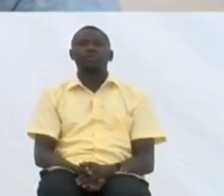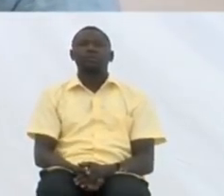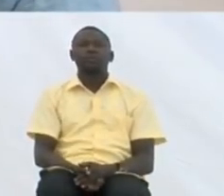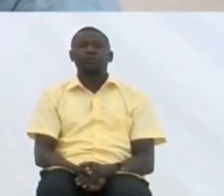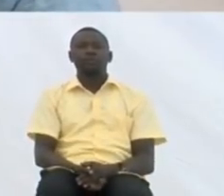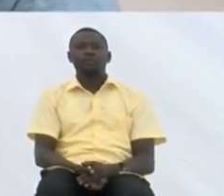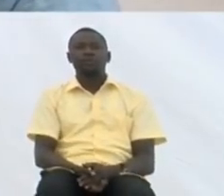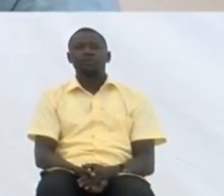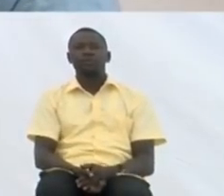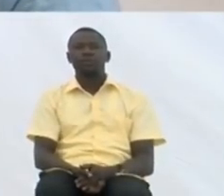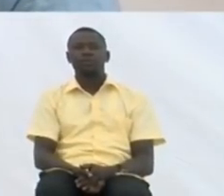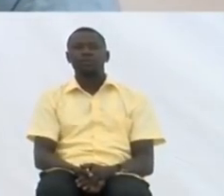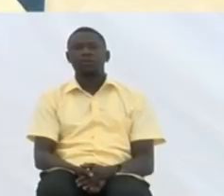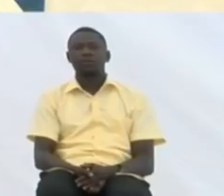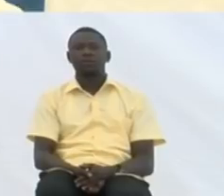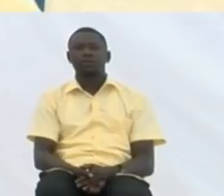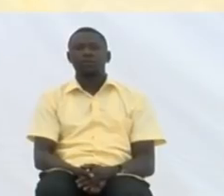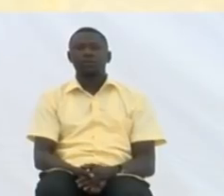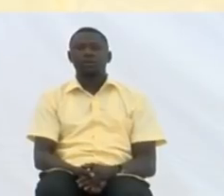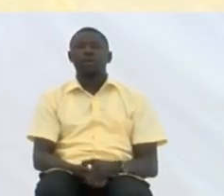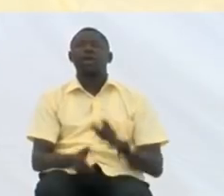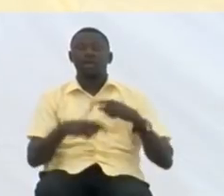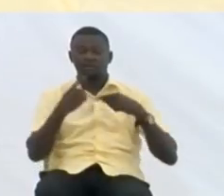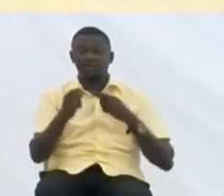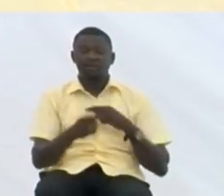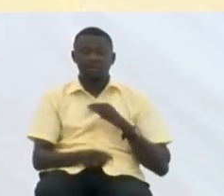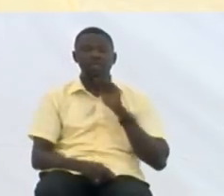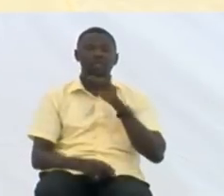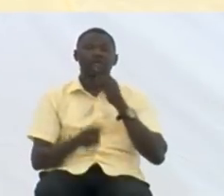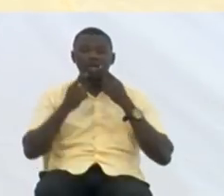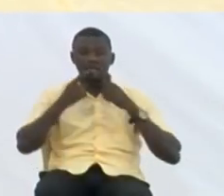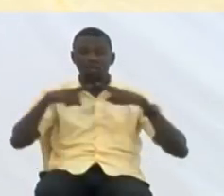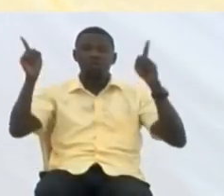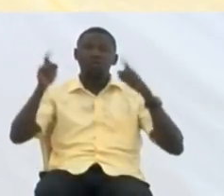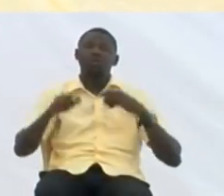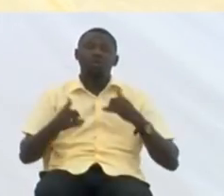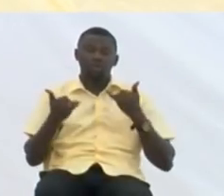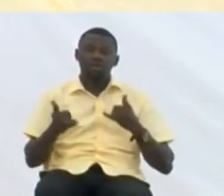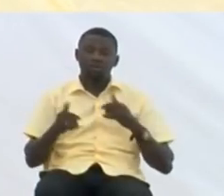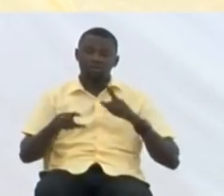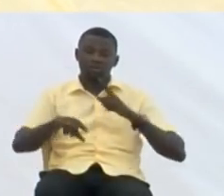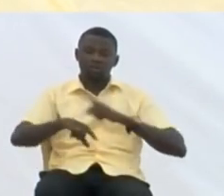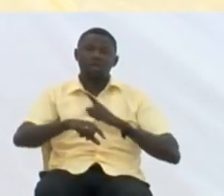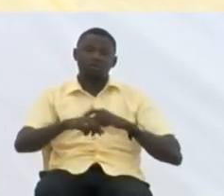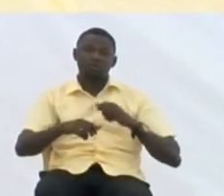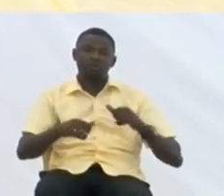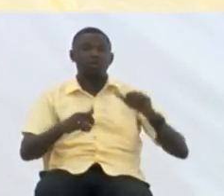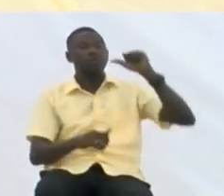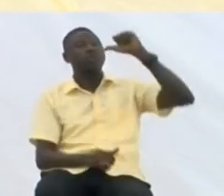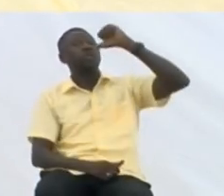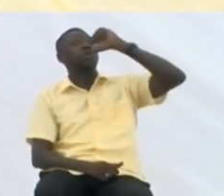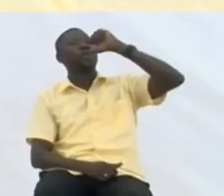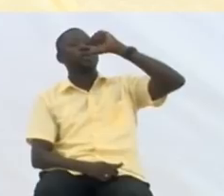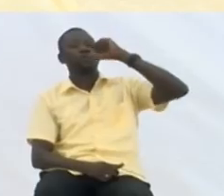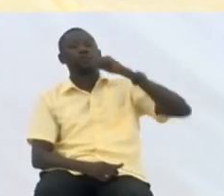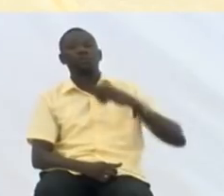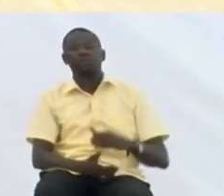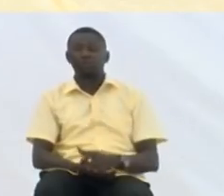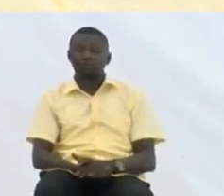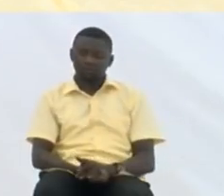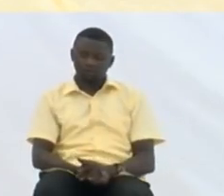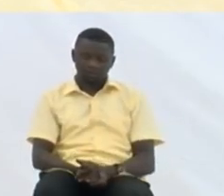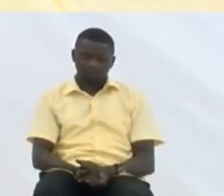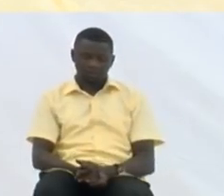Inata fonye ko al pare bor mi wato sida. They came and announced to us to be prepared that the time for the drinking of the